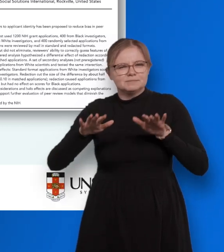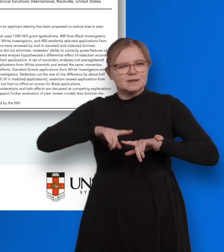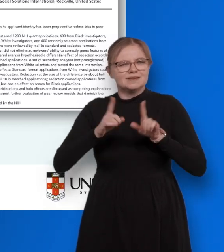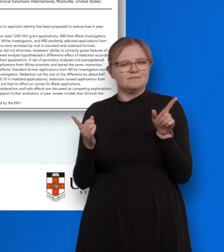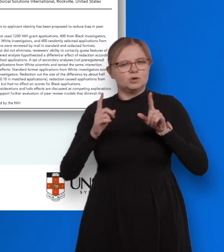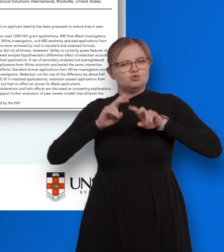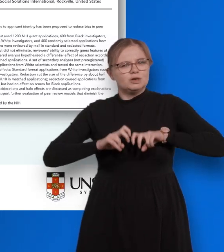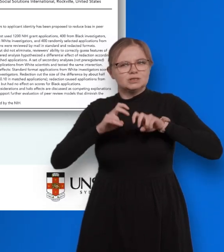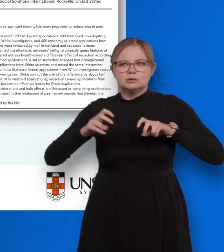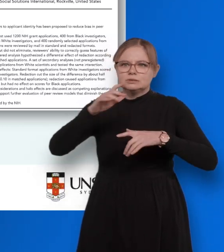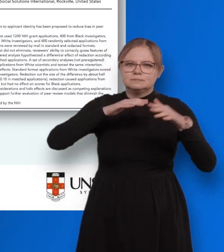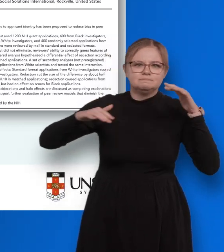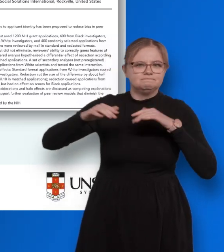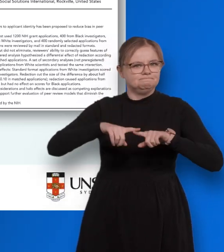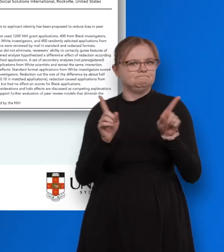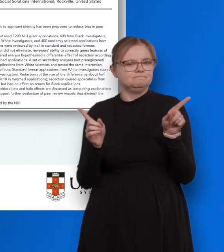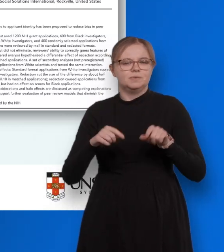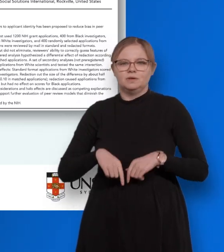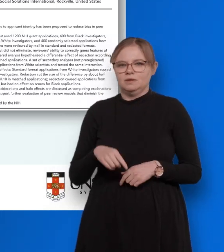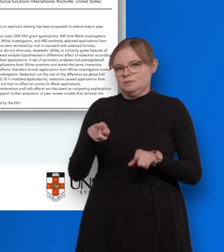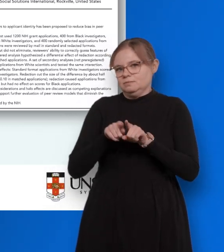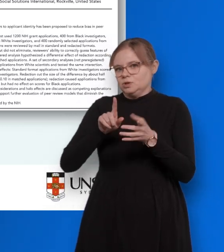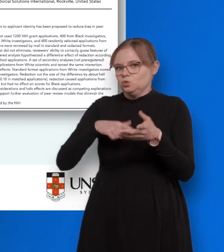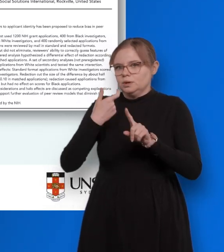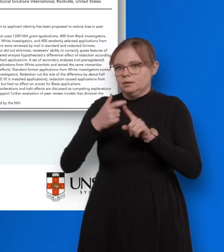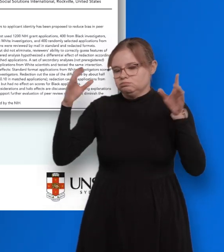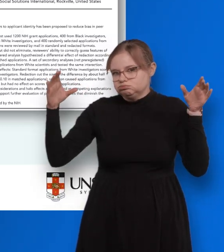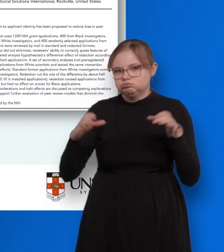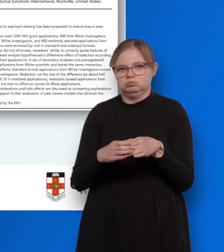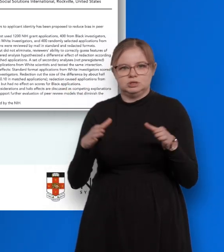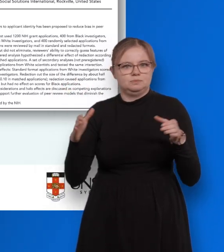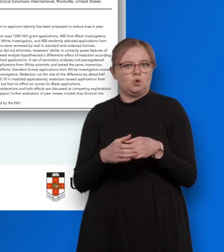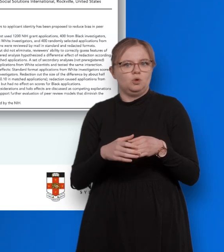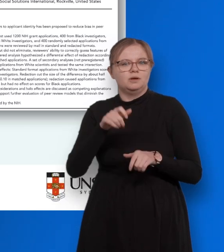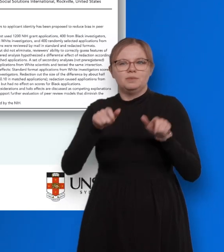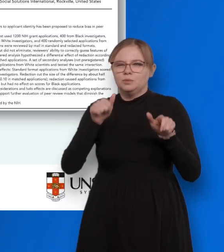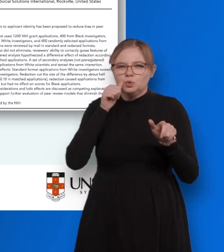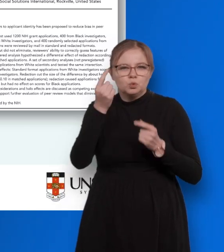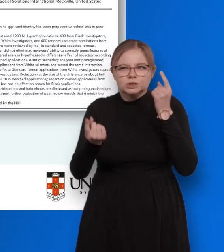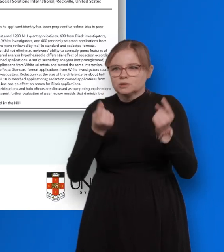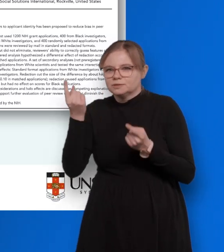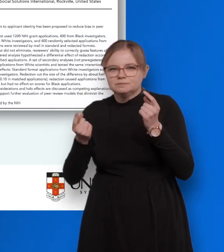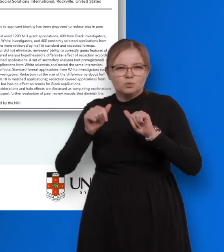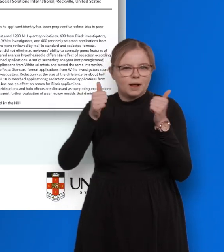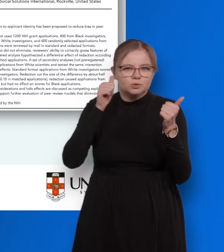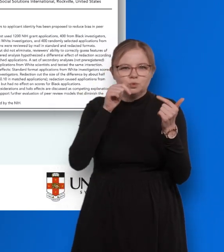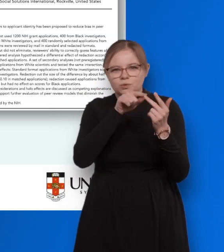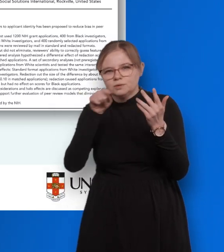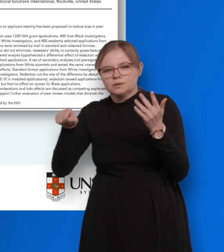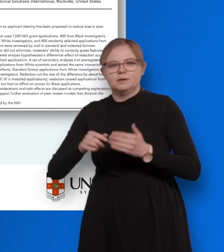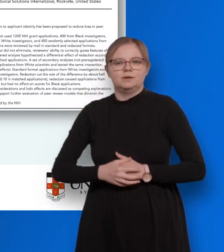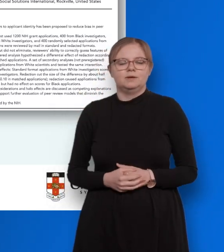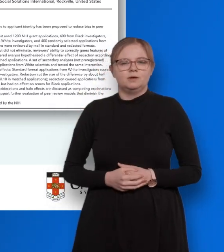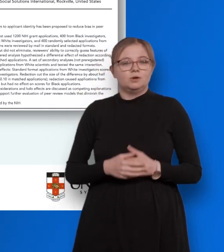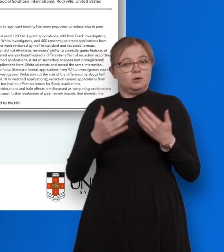research ecosystem, like the UK, it's relatively smaller. Folks are a little bit more well-known, and we had